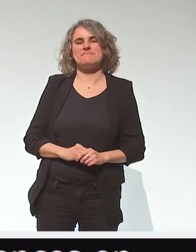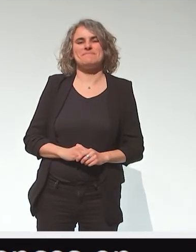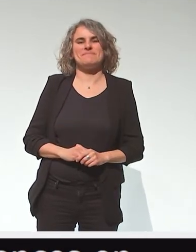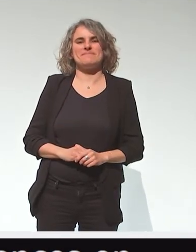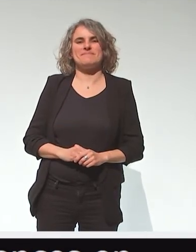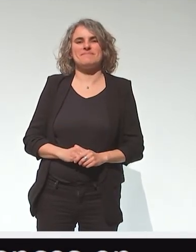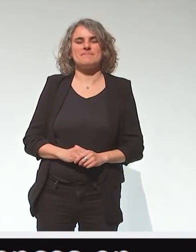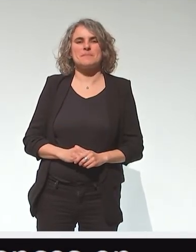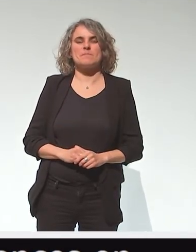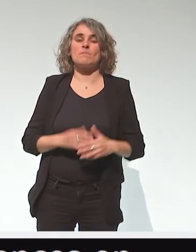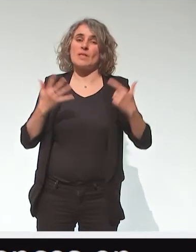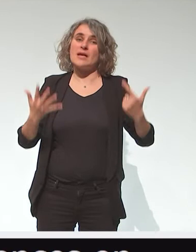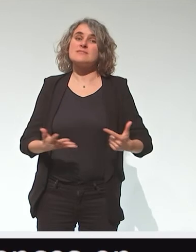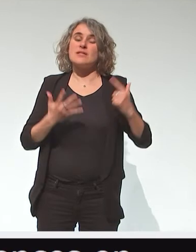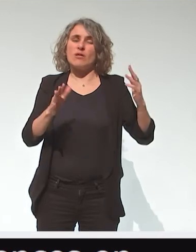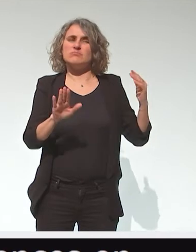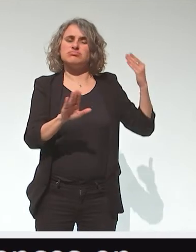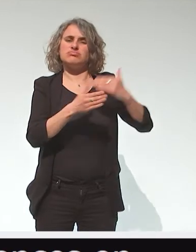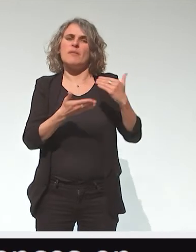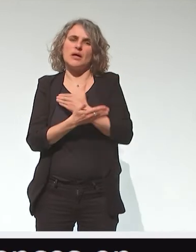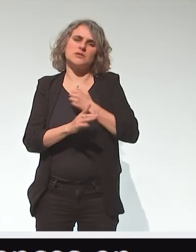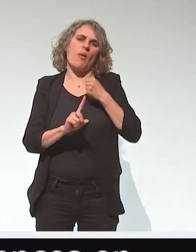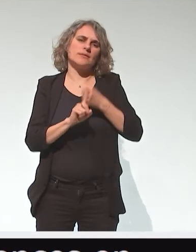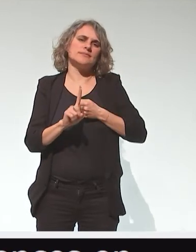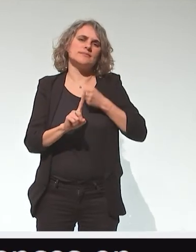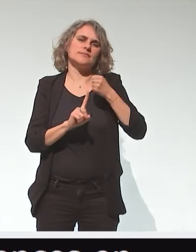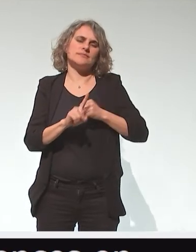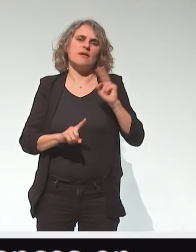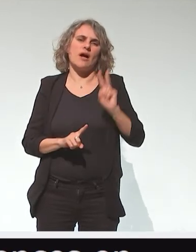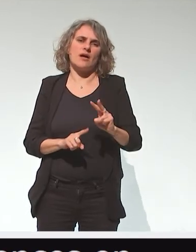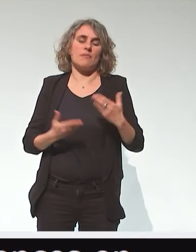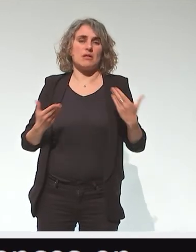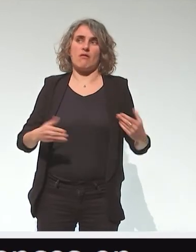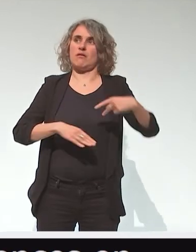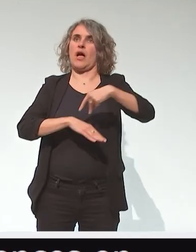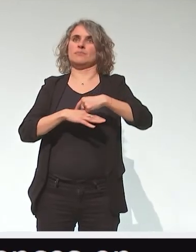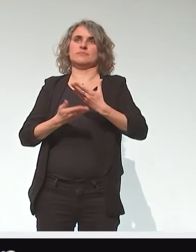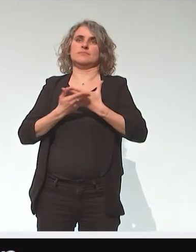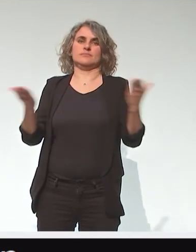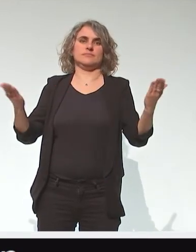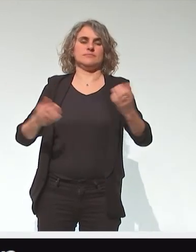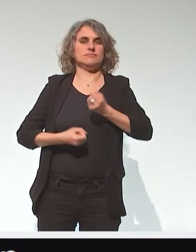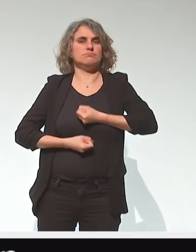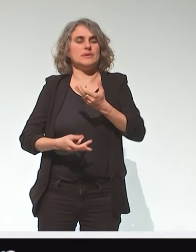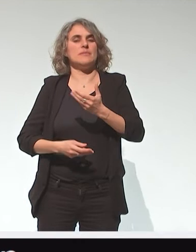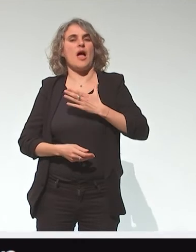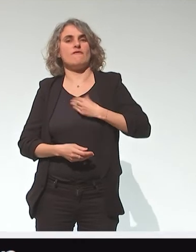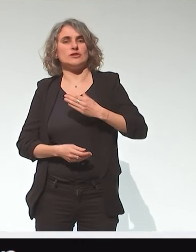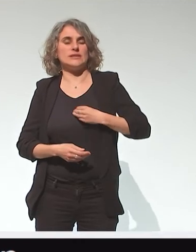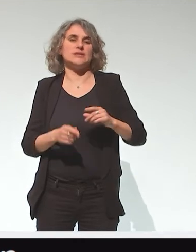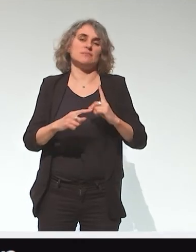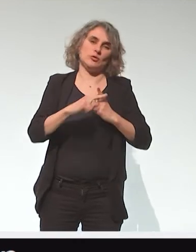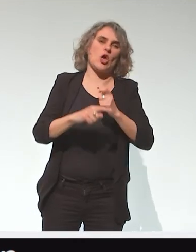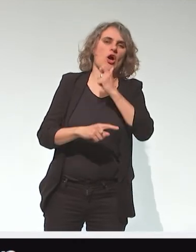much European. Now, after 7 years of fighting tooth and nail, now I can speak before you in